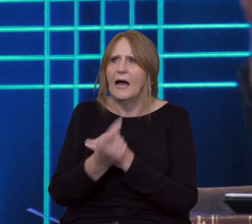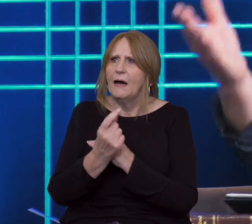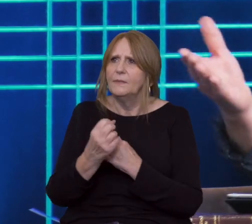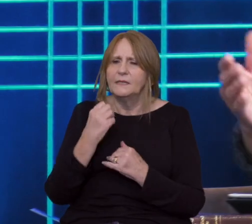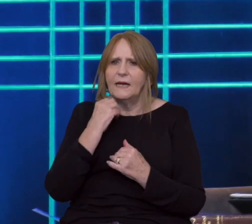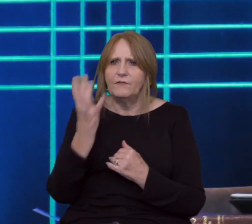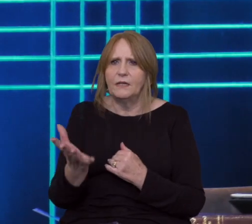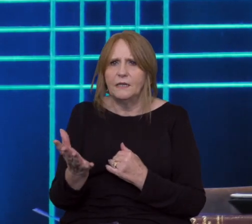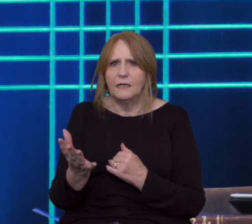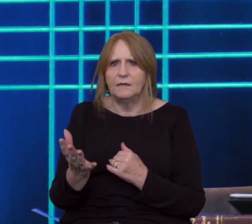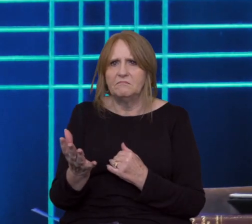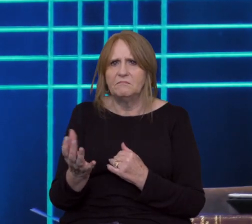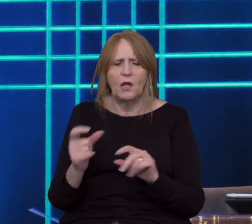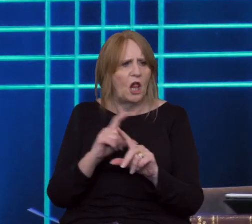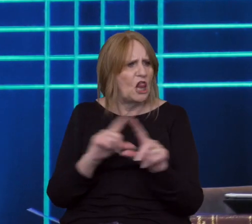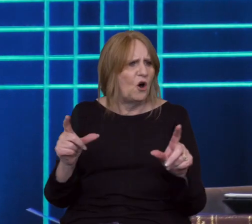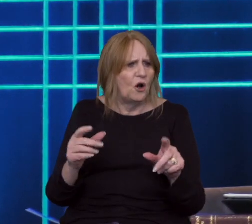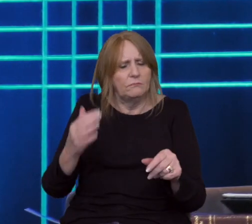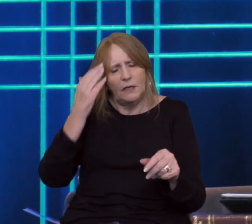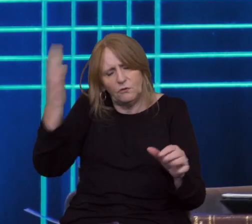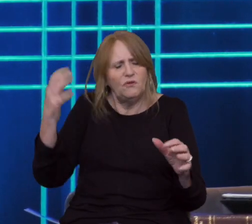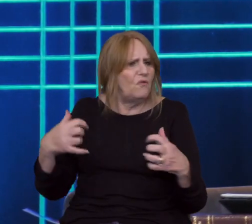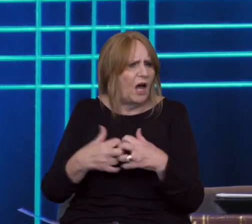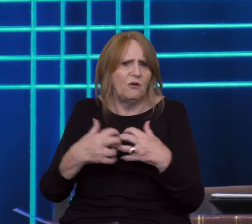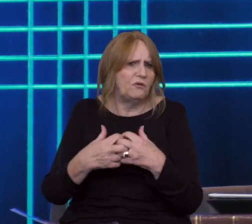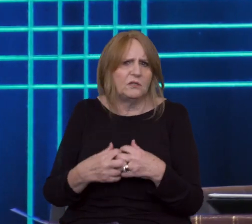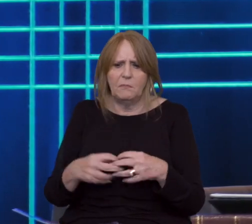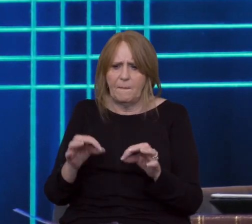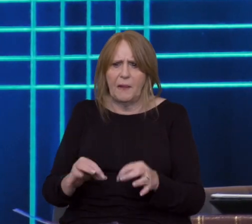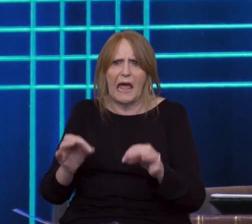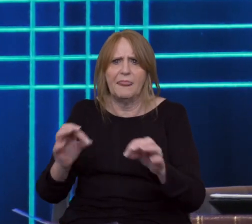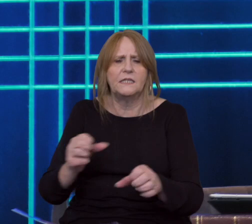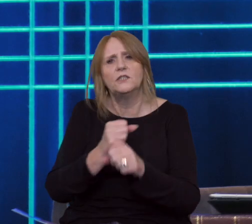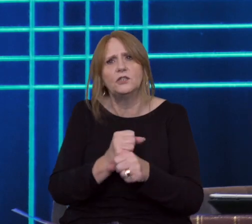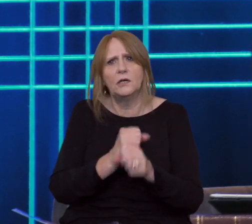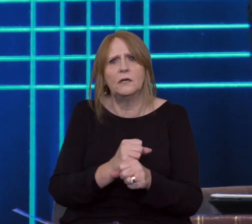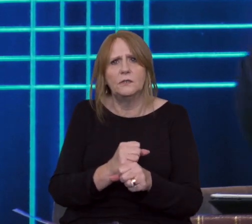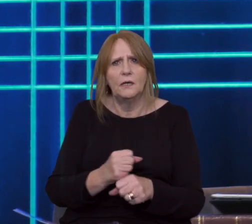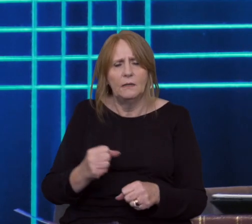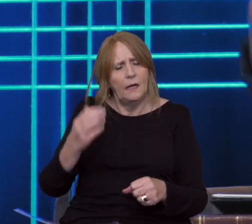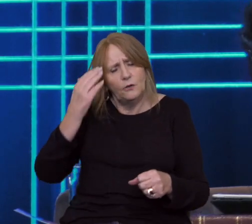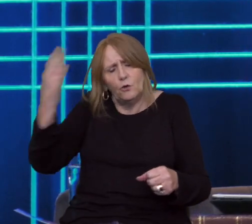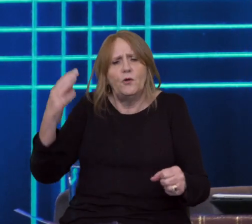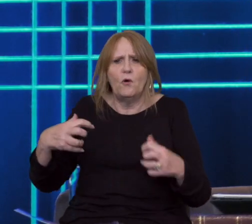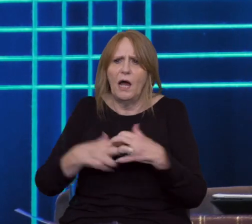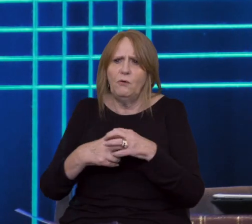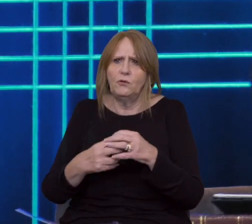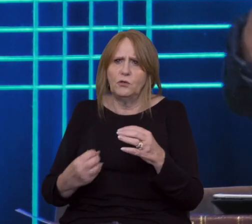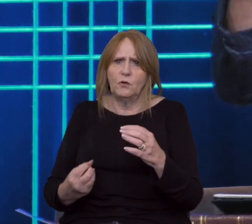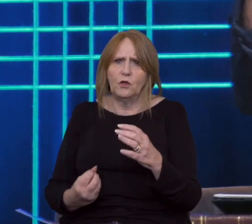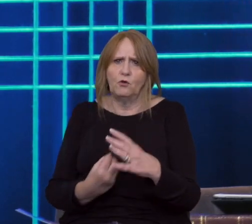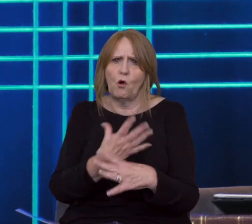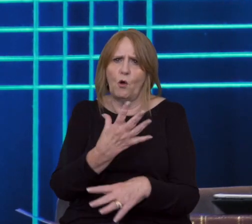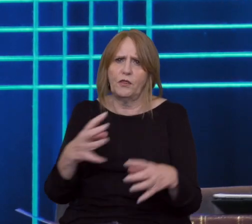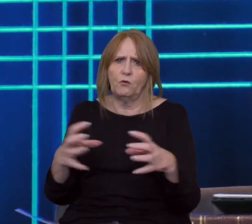church, but you know how to do it. I don't know how to lead and grow this growth group now that we're coming out of lockdown and get people back together again, but you know how to do it. Just work through